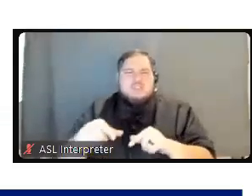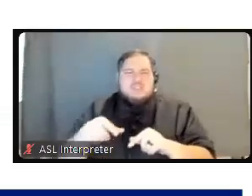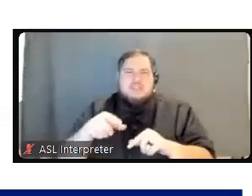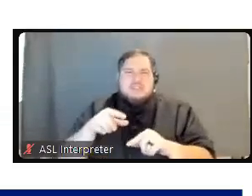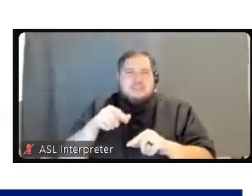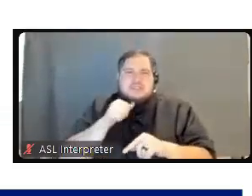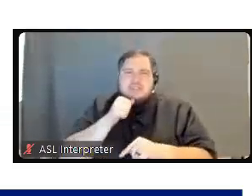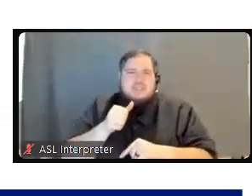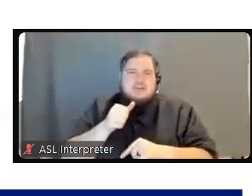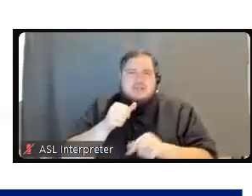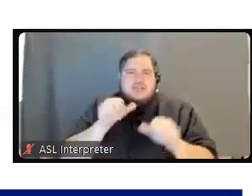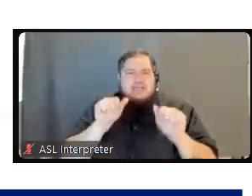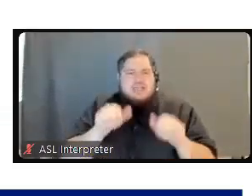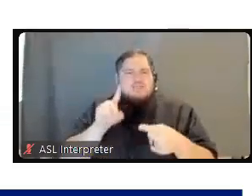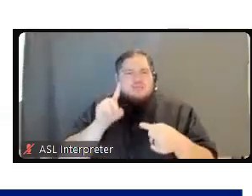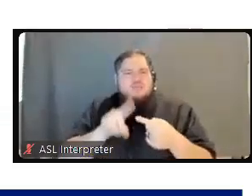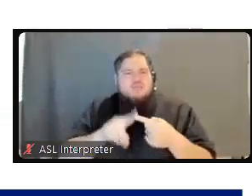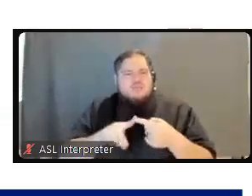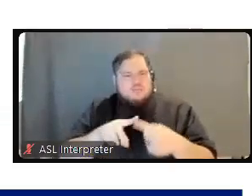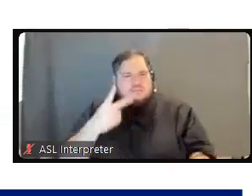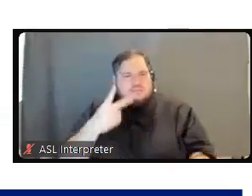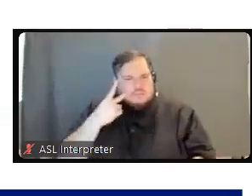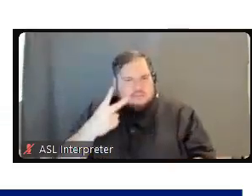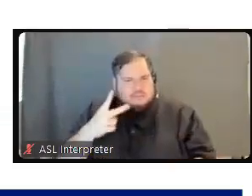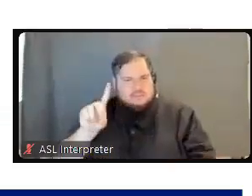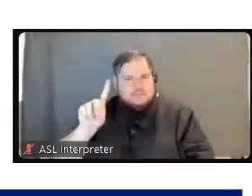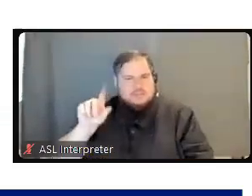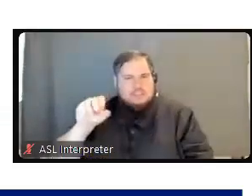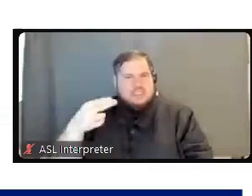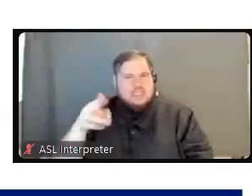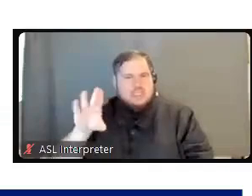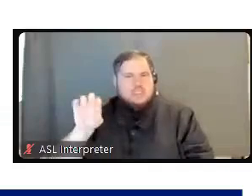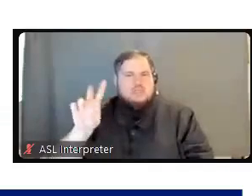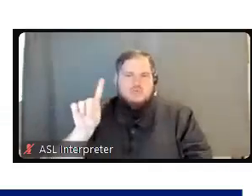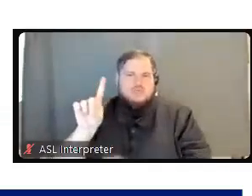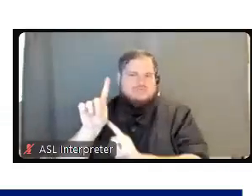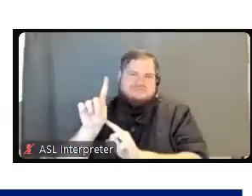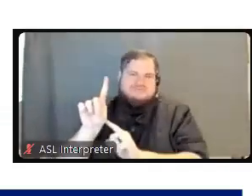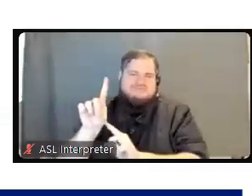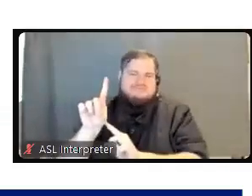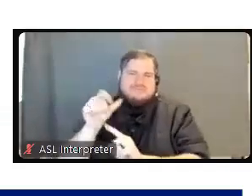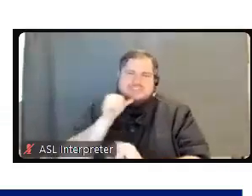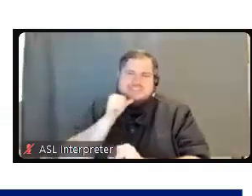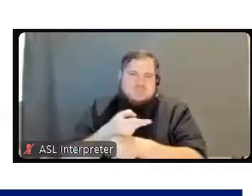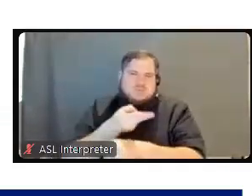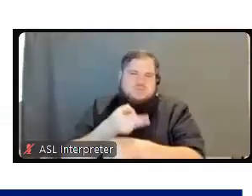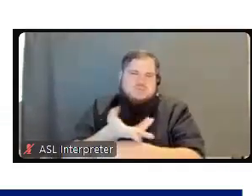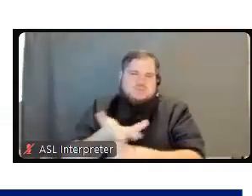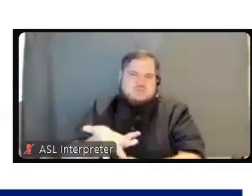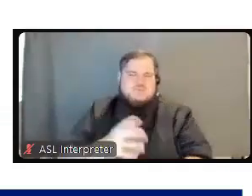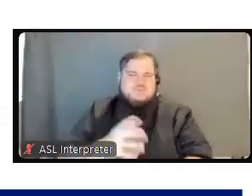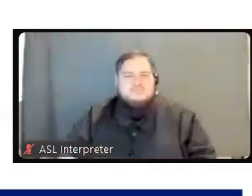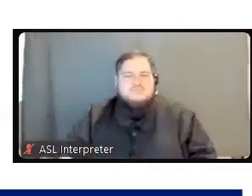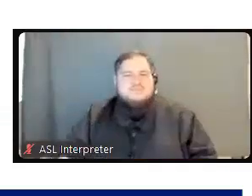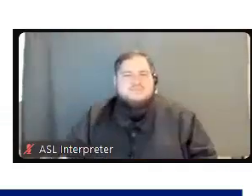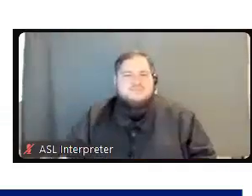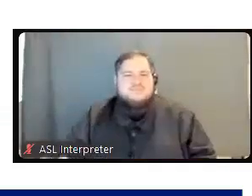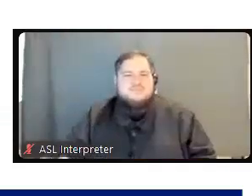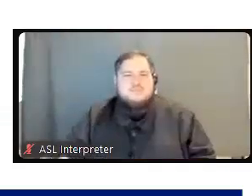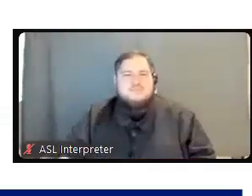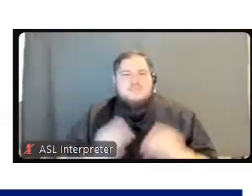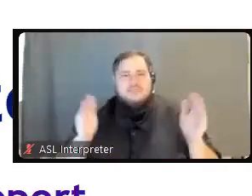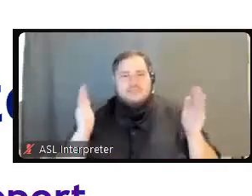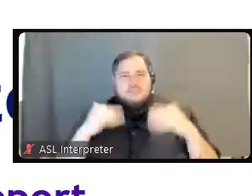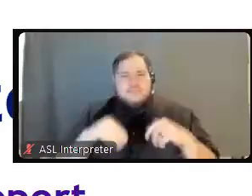to see these dashboards, is invaluable. So we have that as well. Moving on to the next